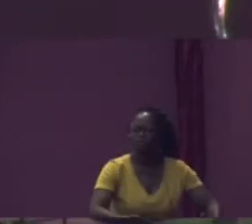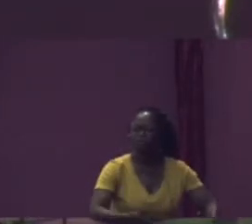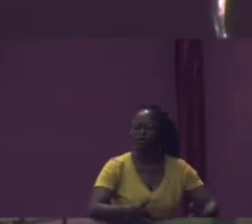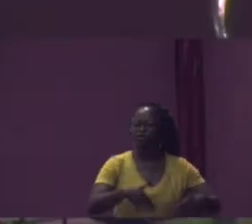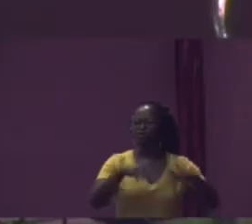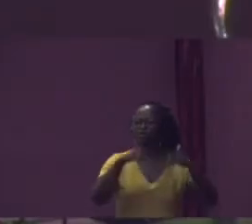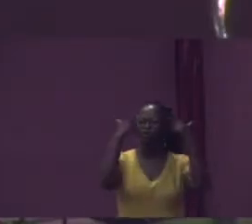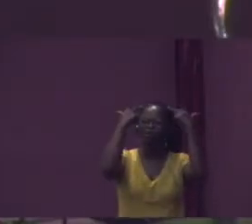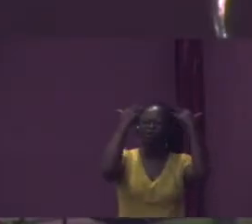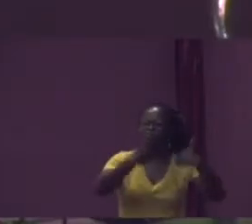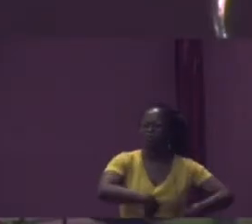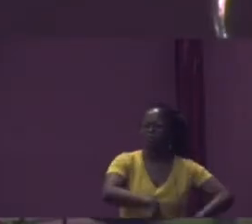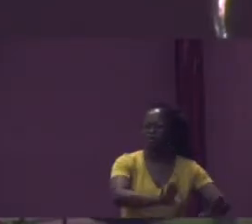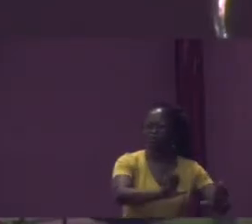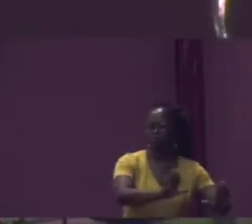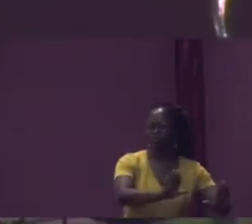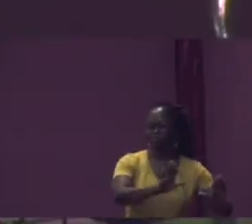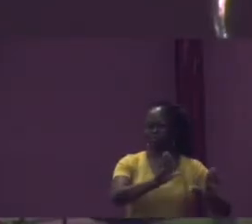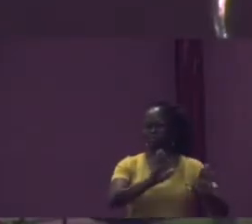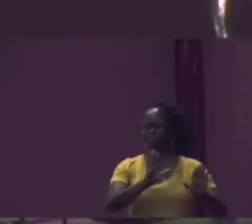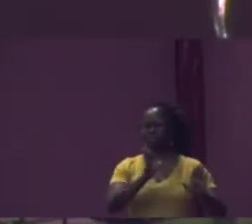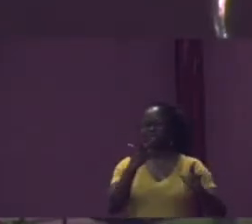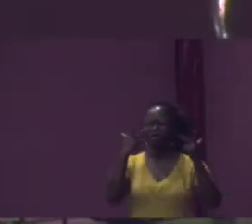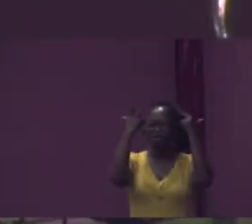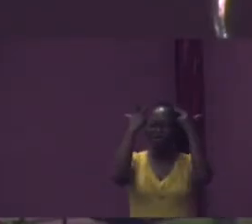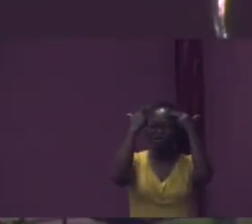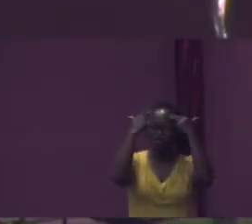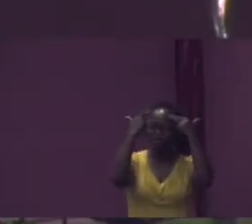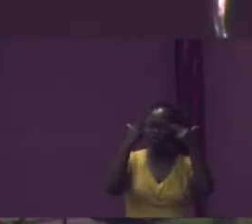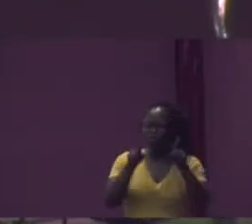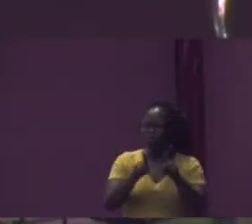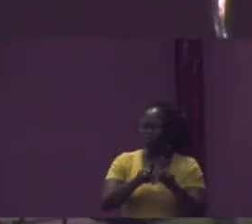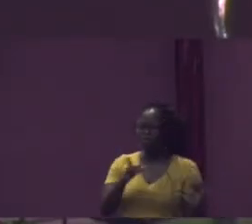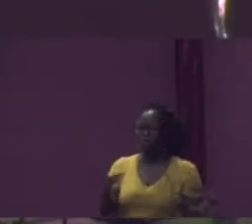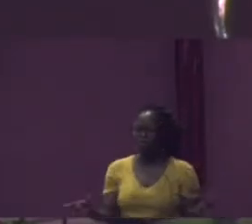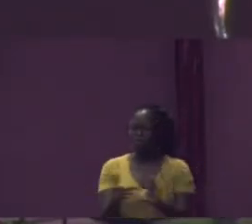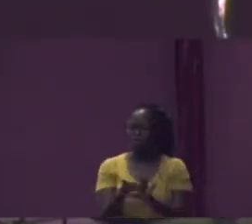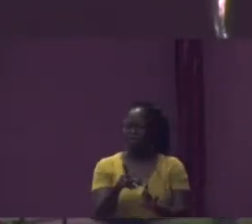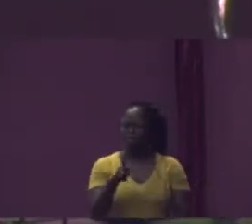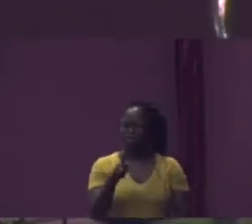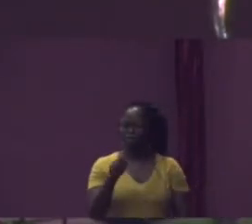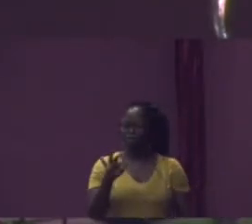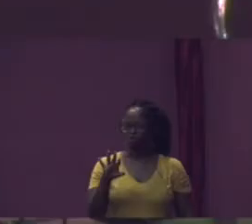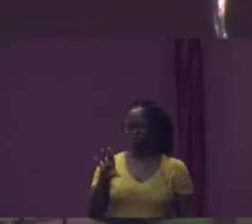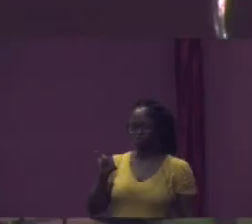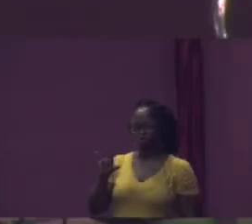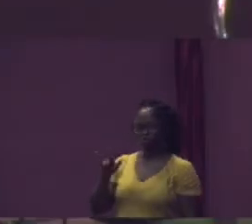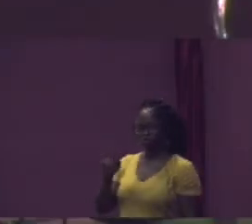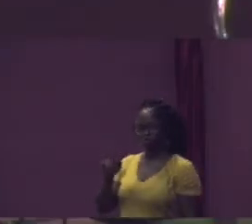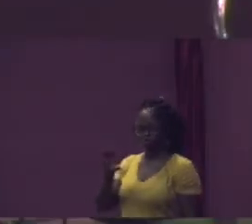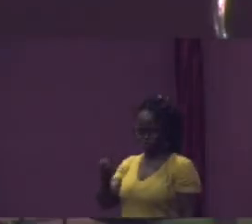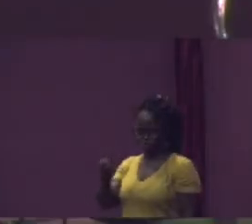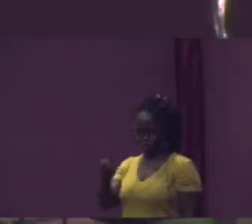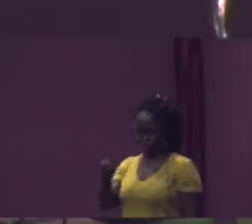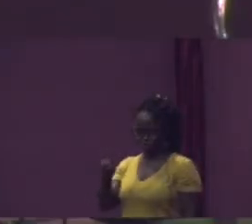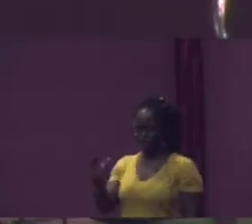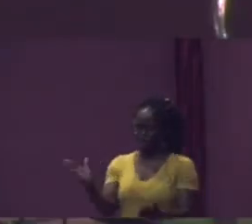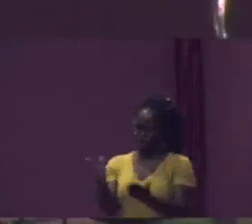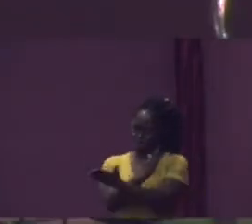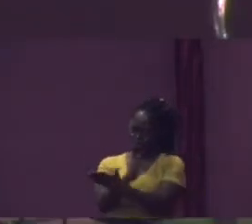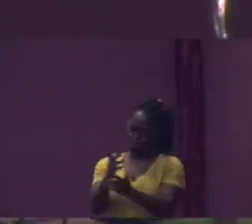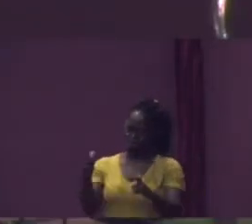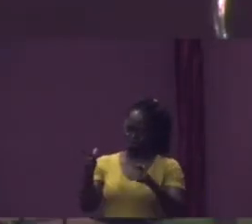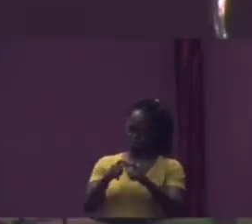delivery as potentially pathological and high risk. Some took a particularly extremist stance.